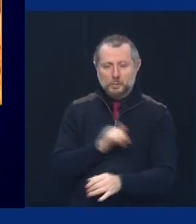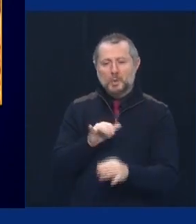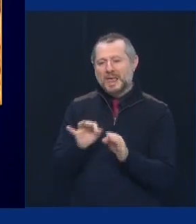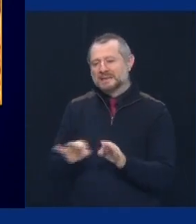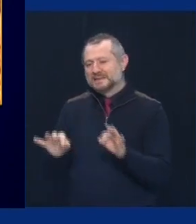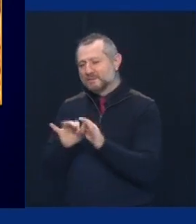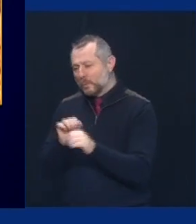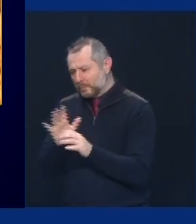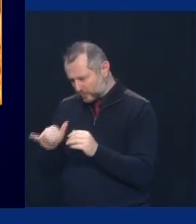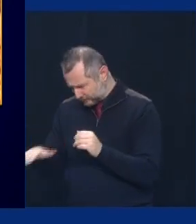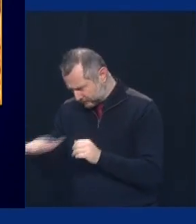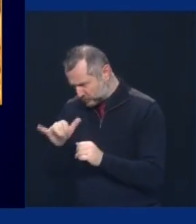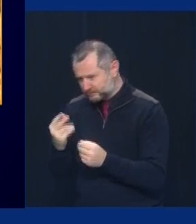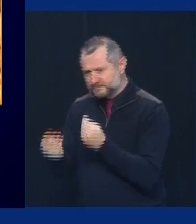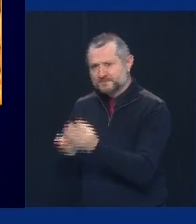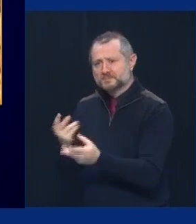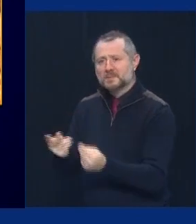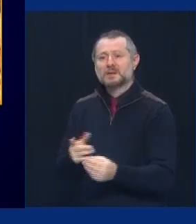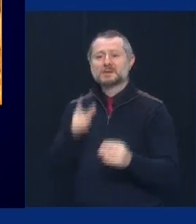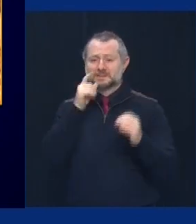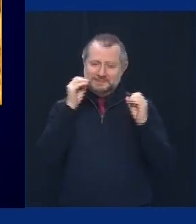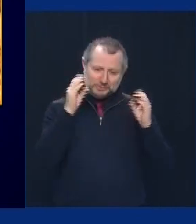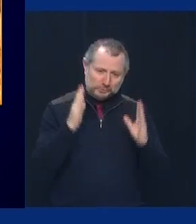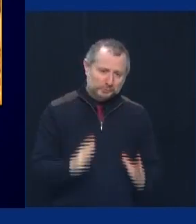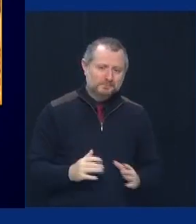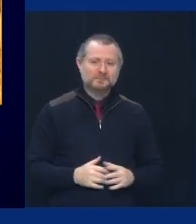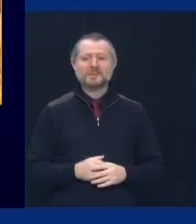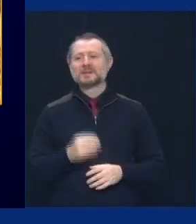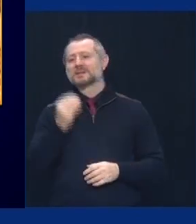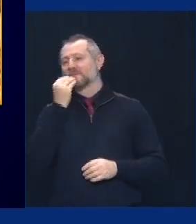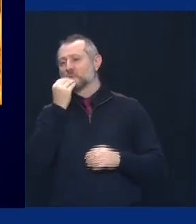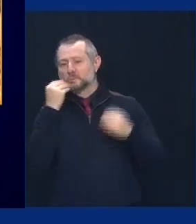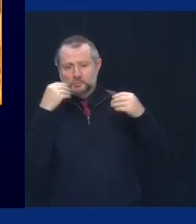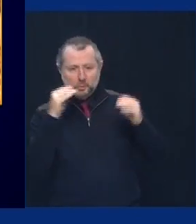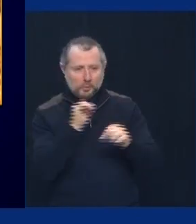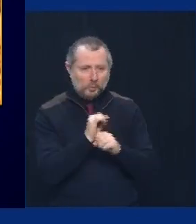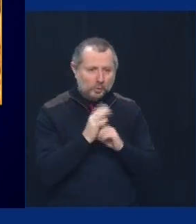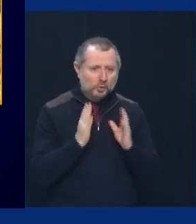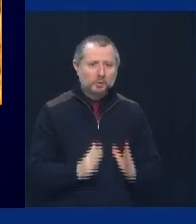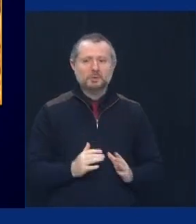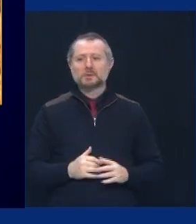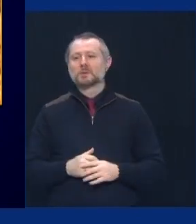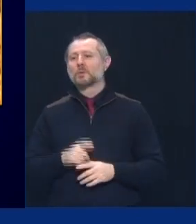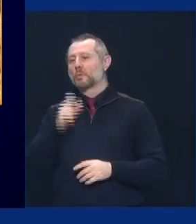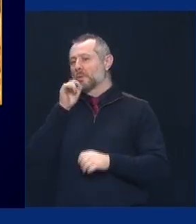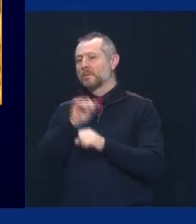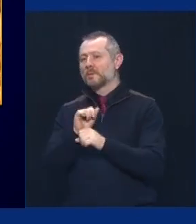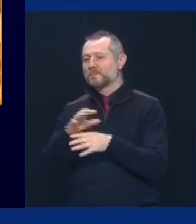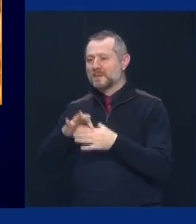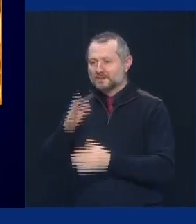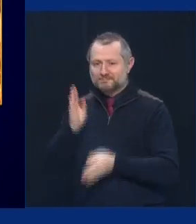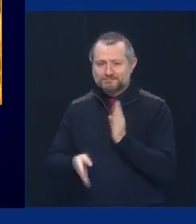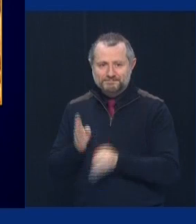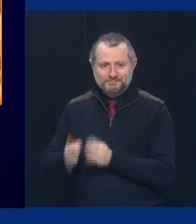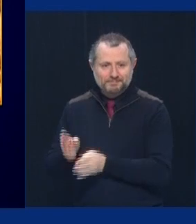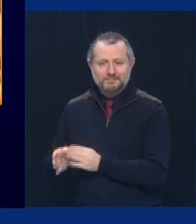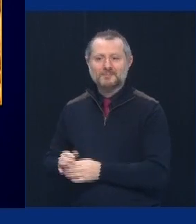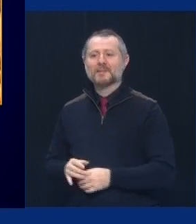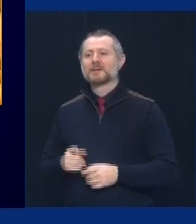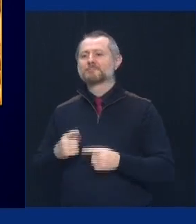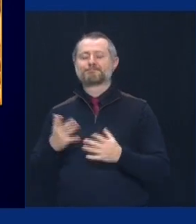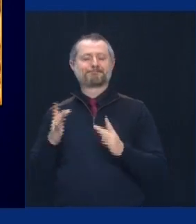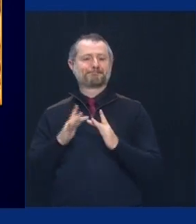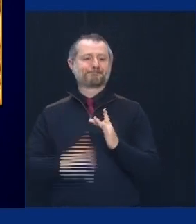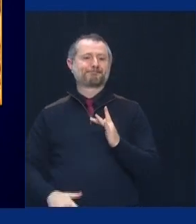like teachers and grocery store workers, meat packing. All of these